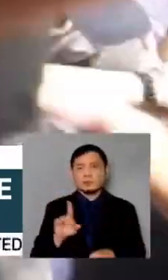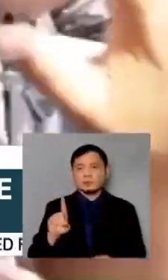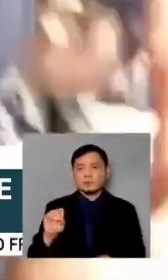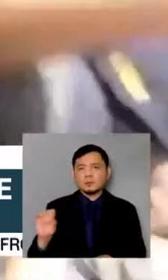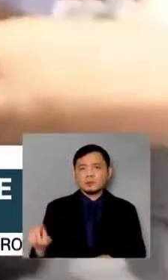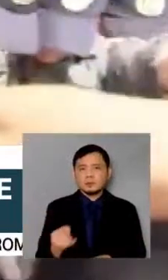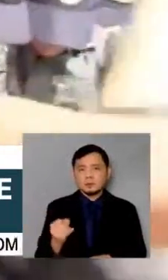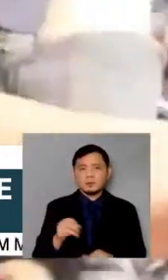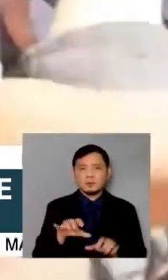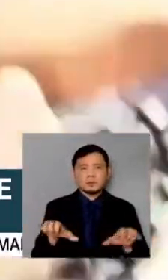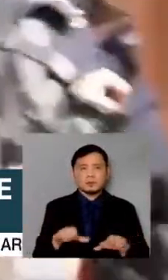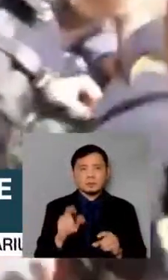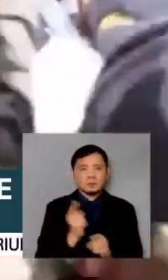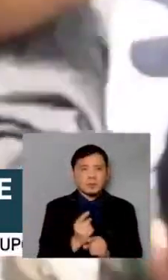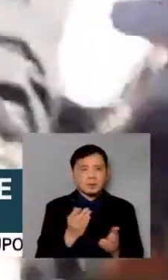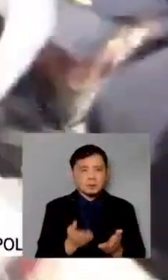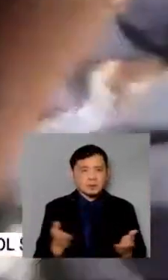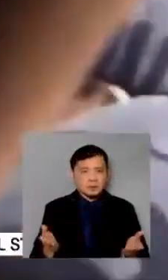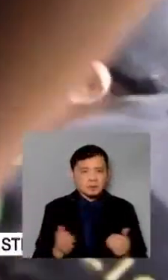thing.